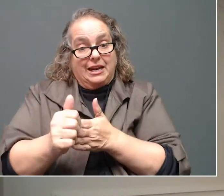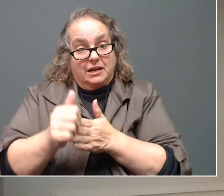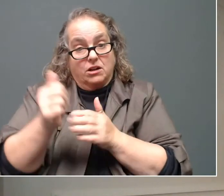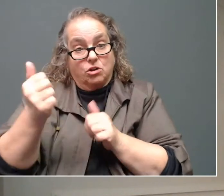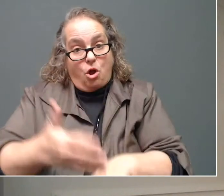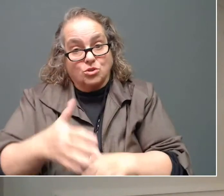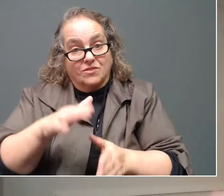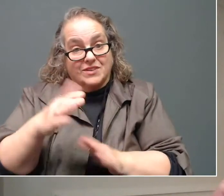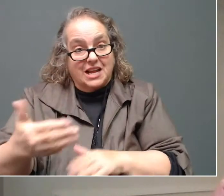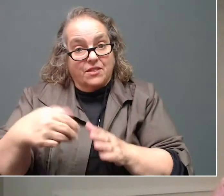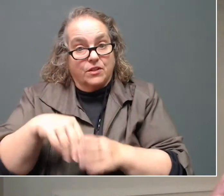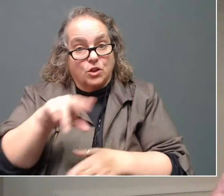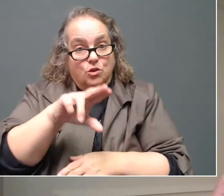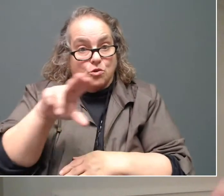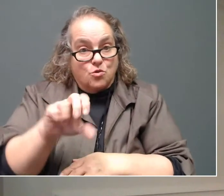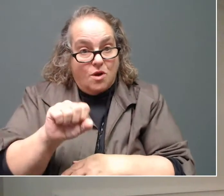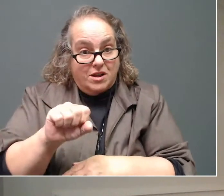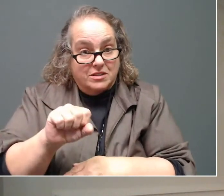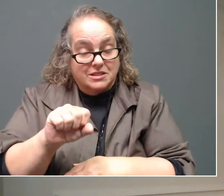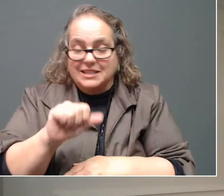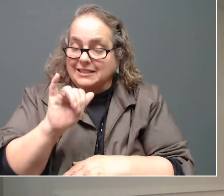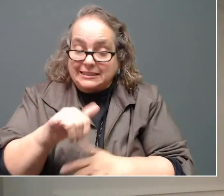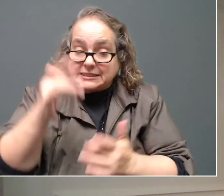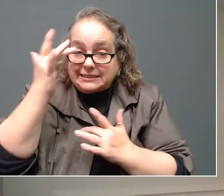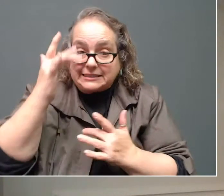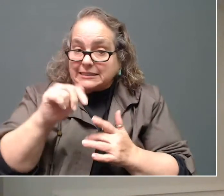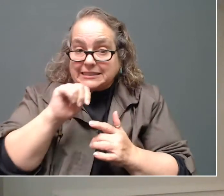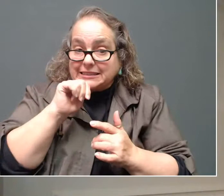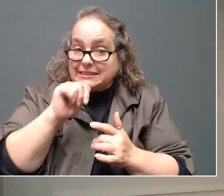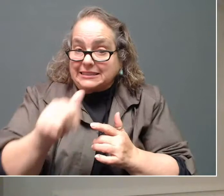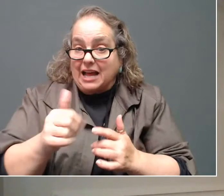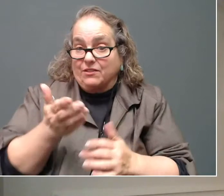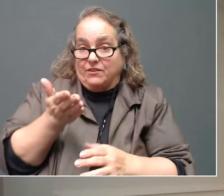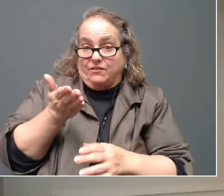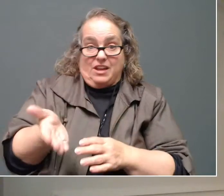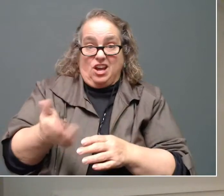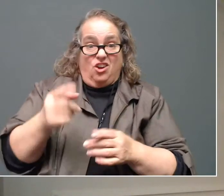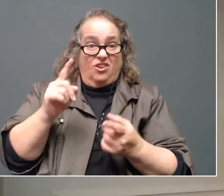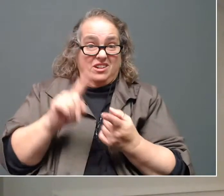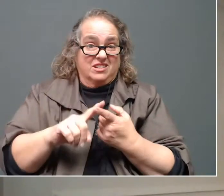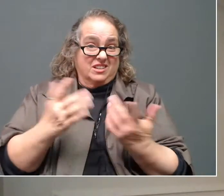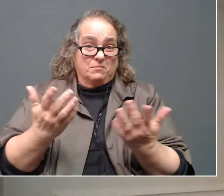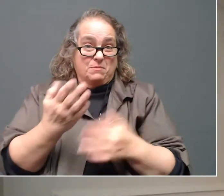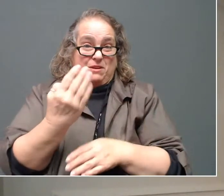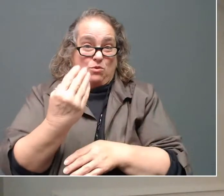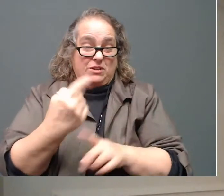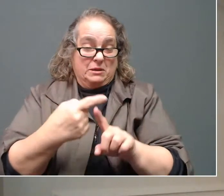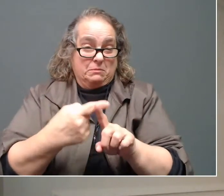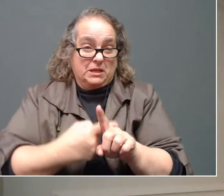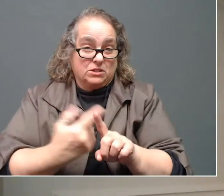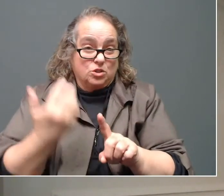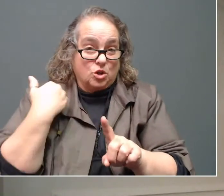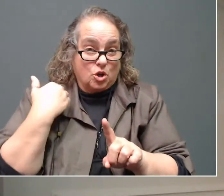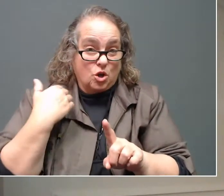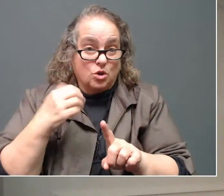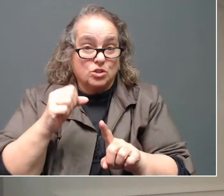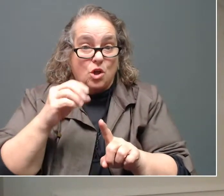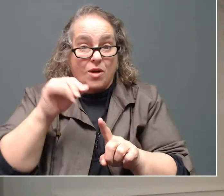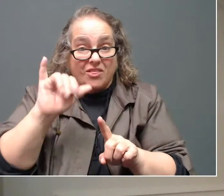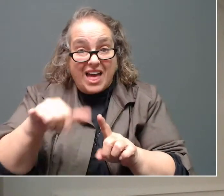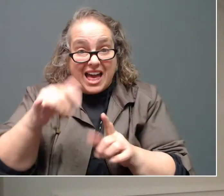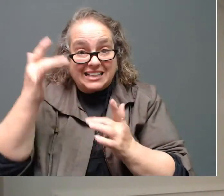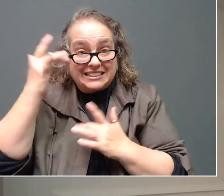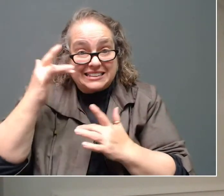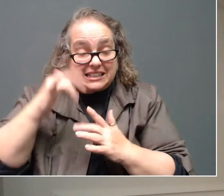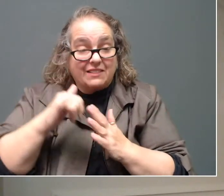This is a disease that did not exist until probably about 14 months ago. So that disease that has now